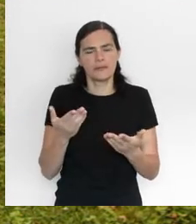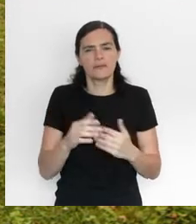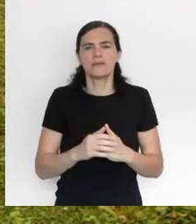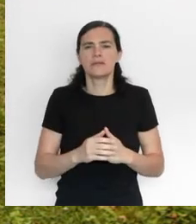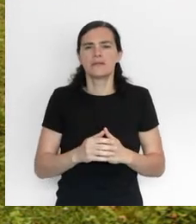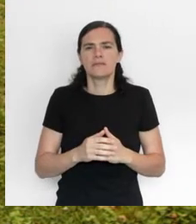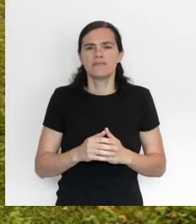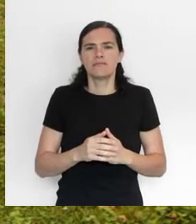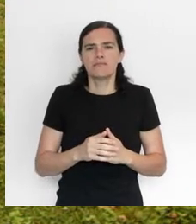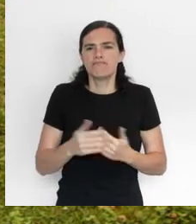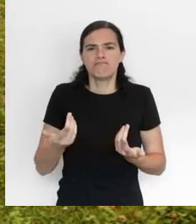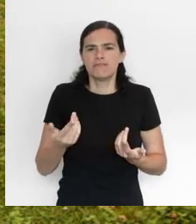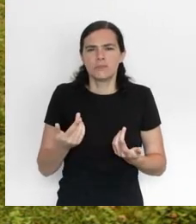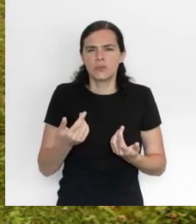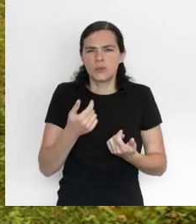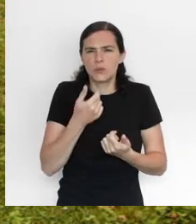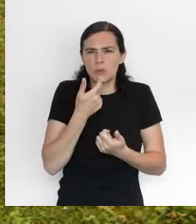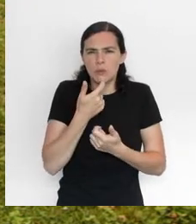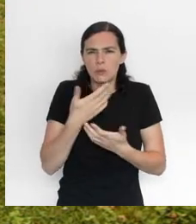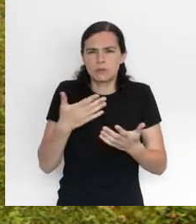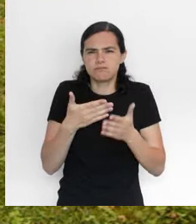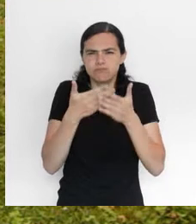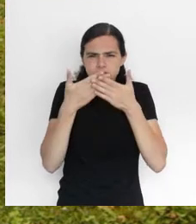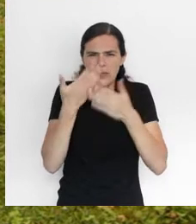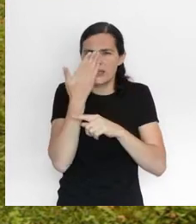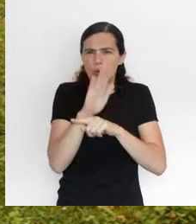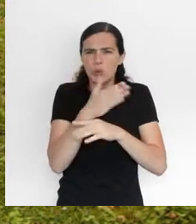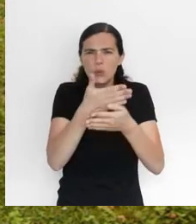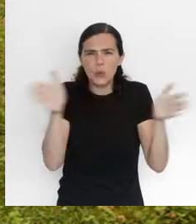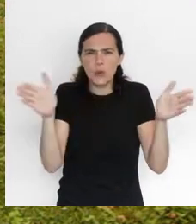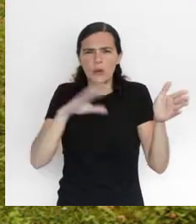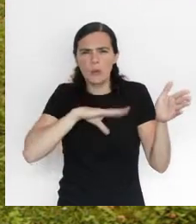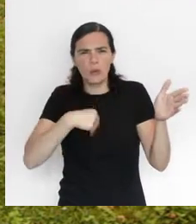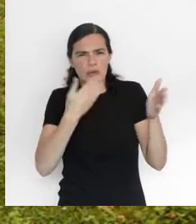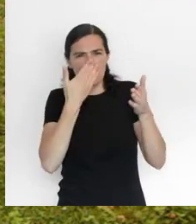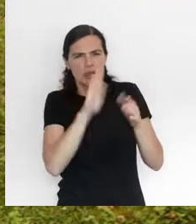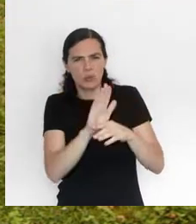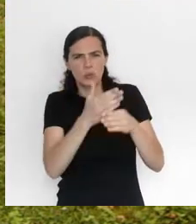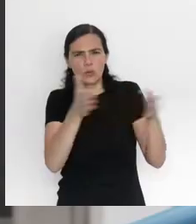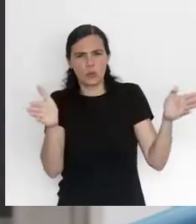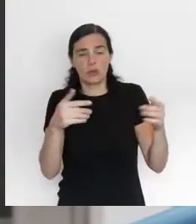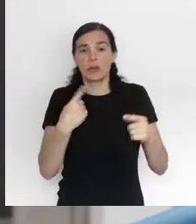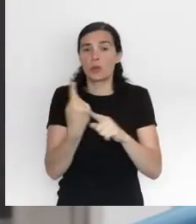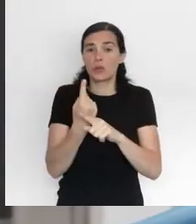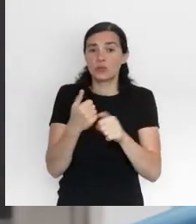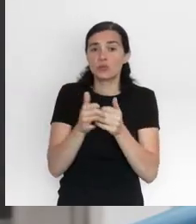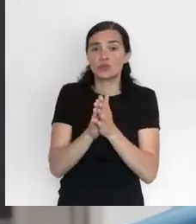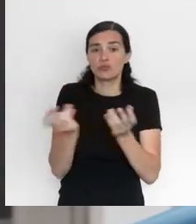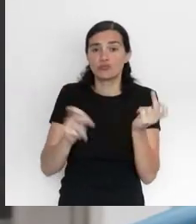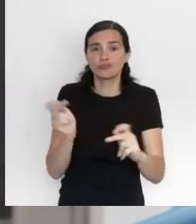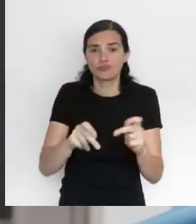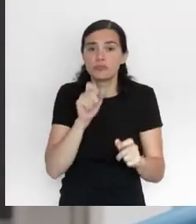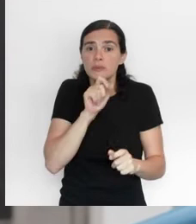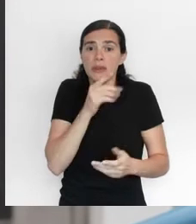invitation to have a totally open attitude to the world. Everything that